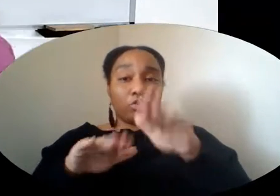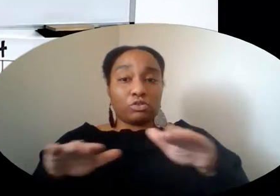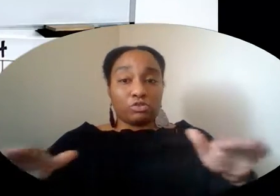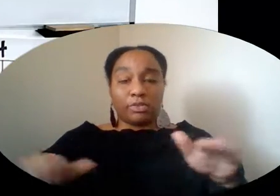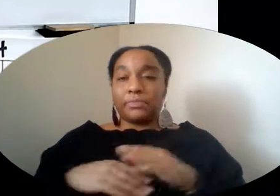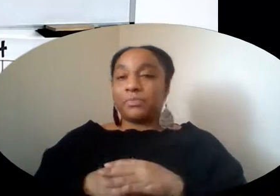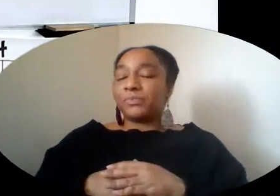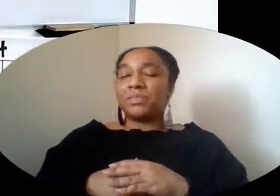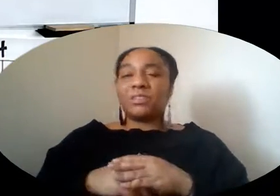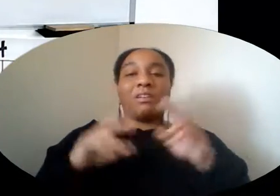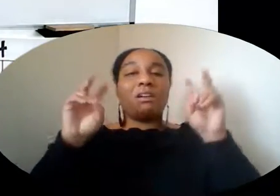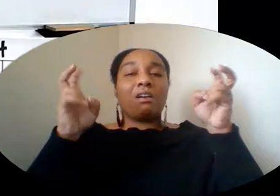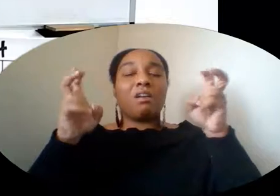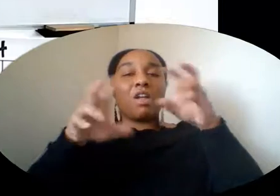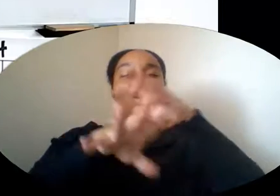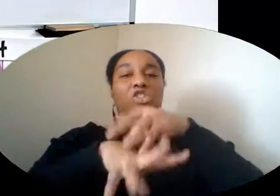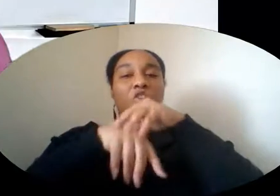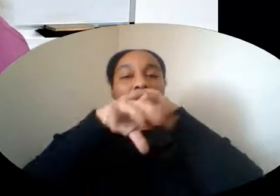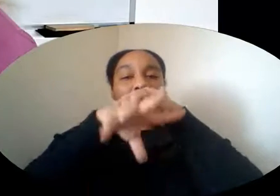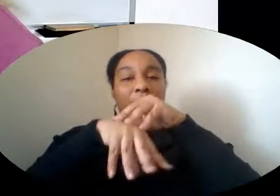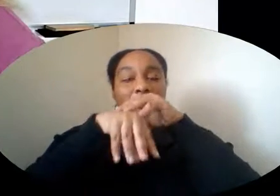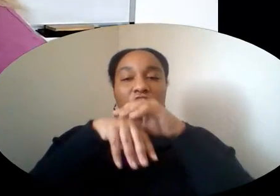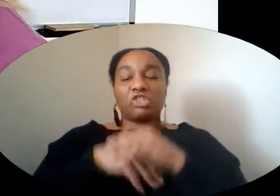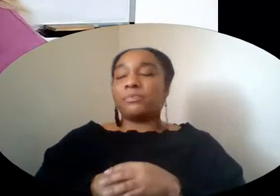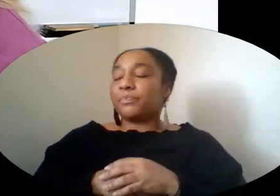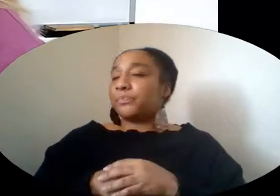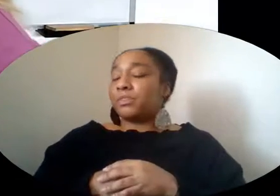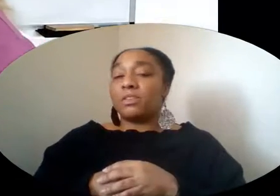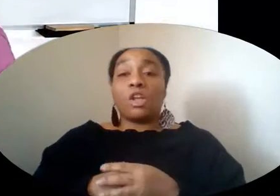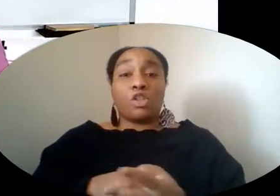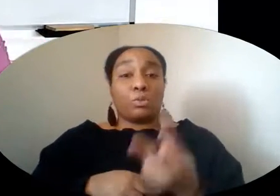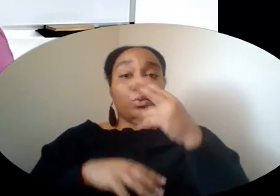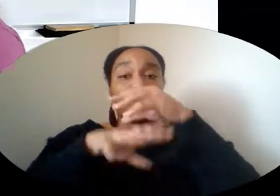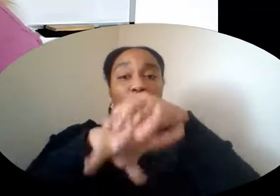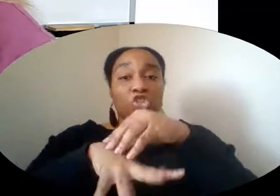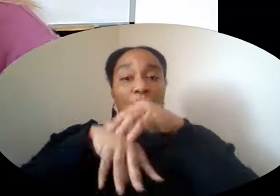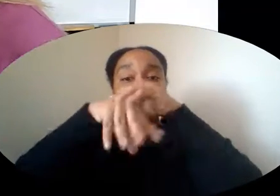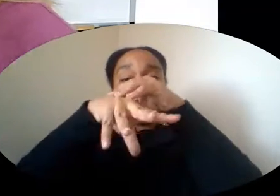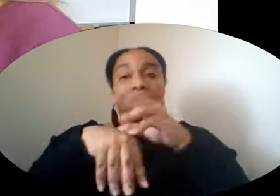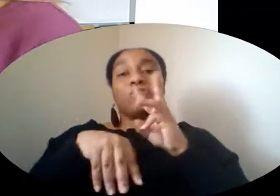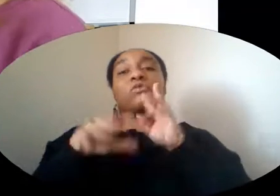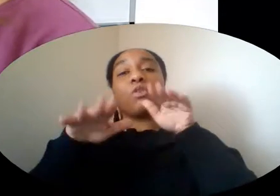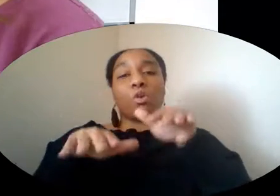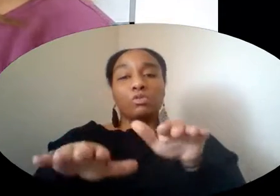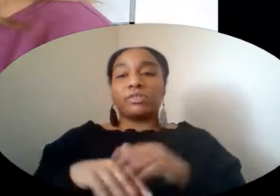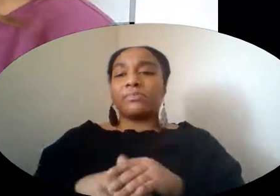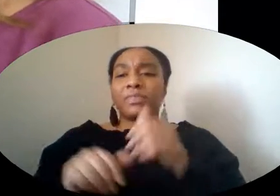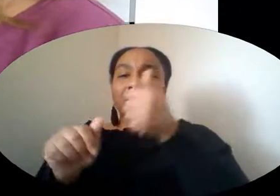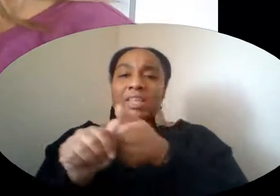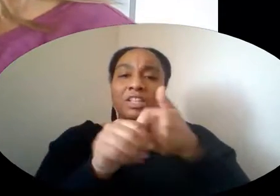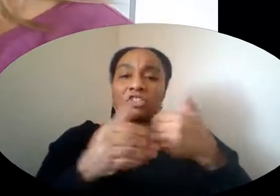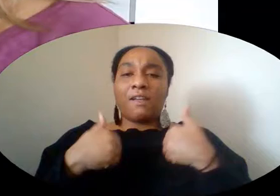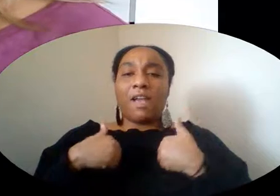So this is called Jellyfish. There were, in this case, 2 jellyfish swimming in the ocean. Each jellyfish had